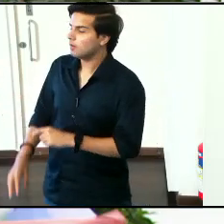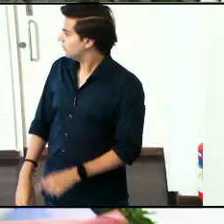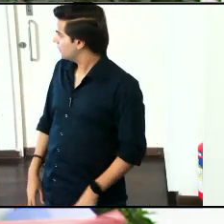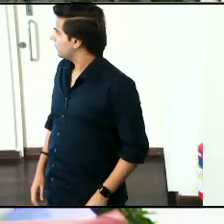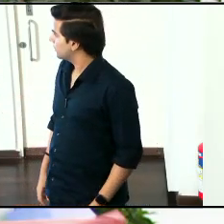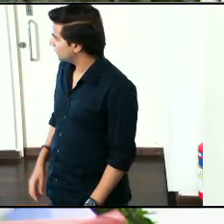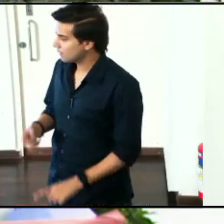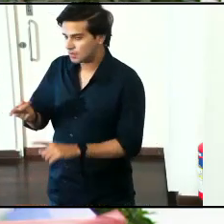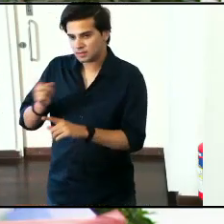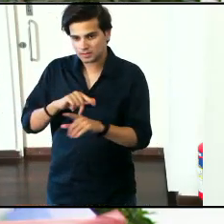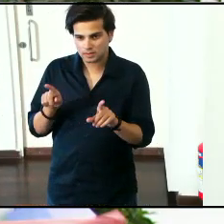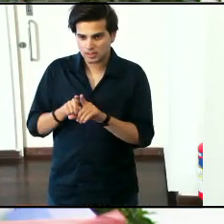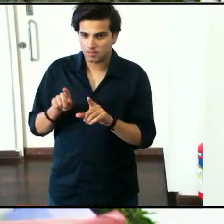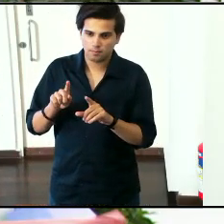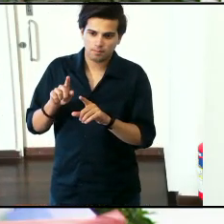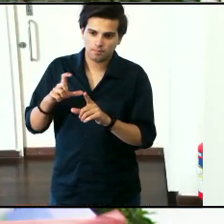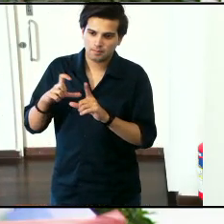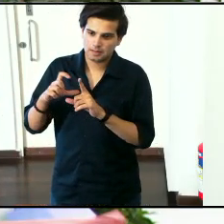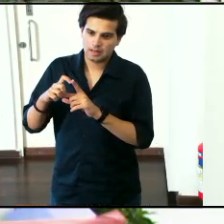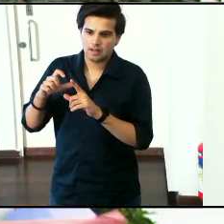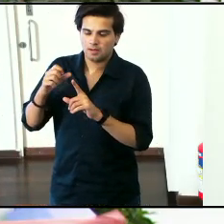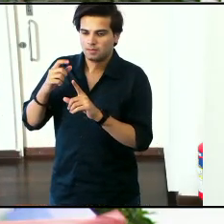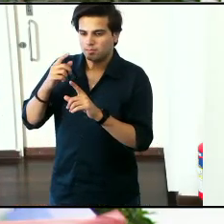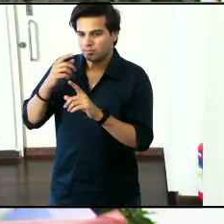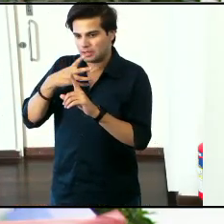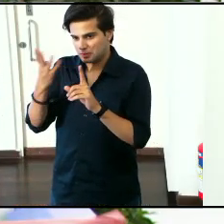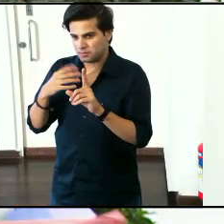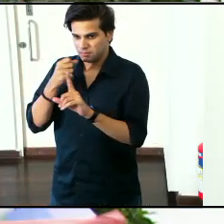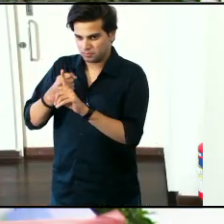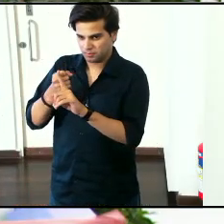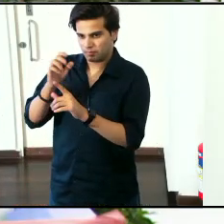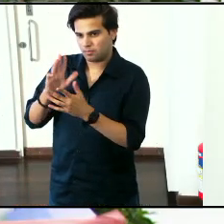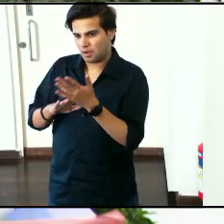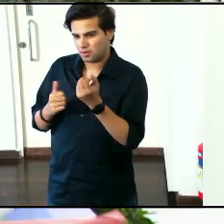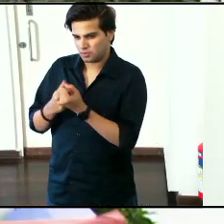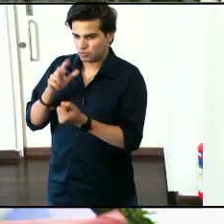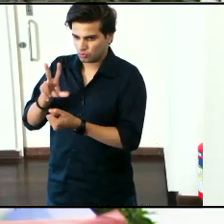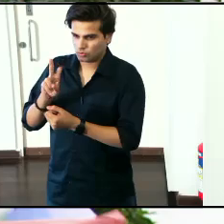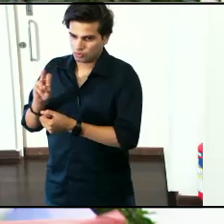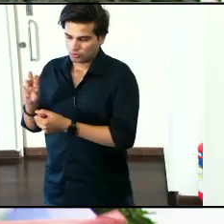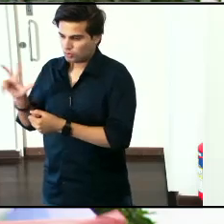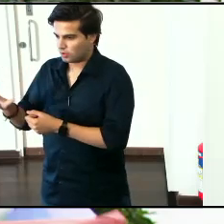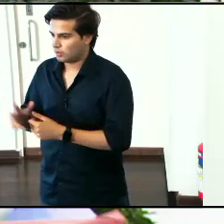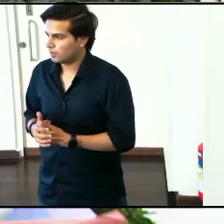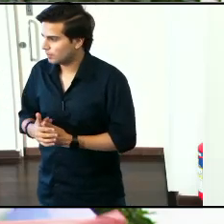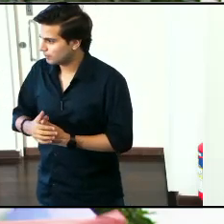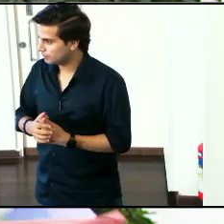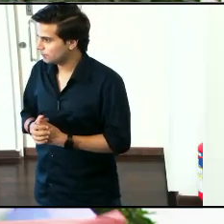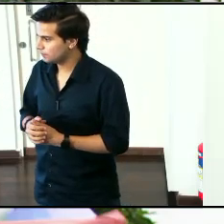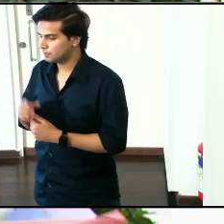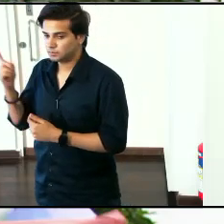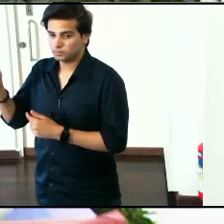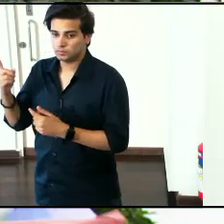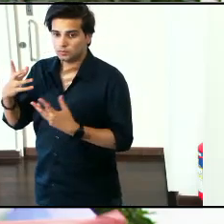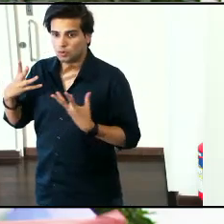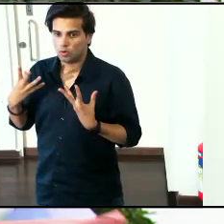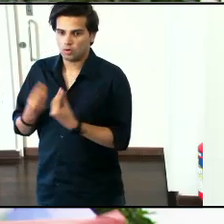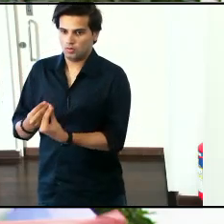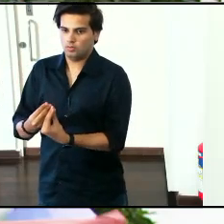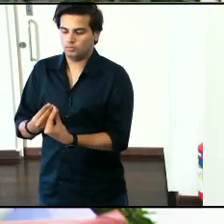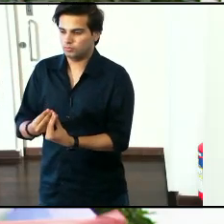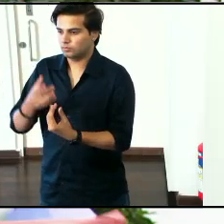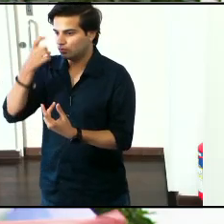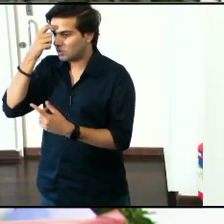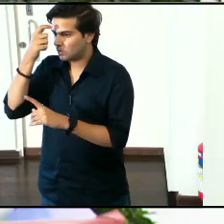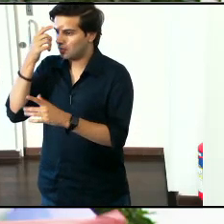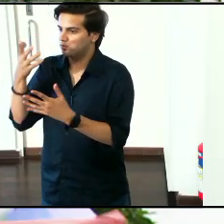Also from there, again, you can see that there is a way in which there's a coming together of issues. So